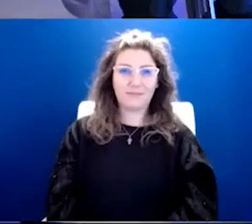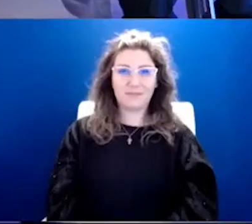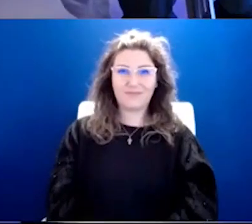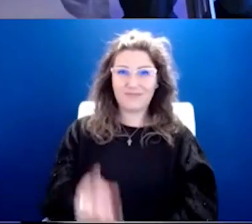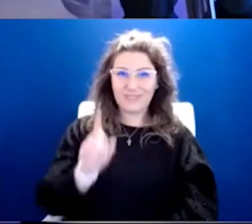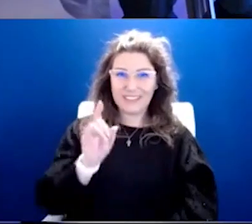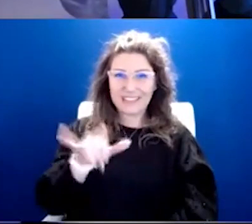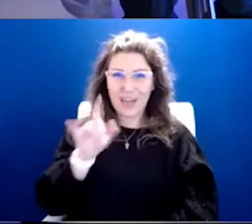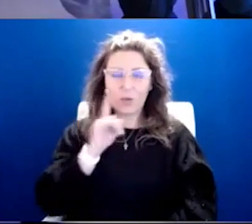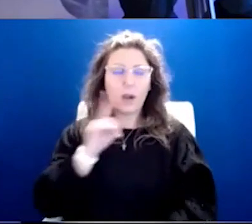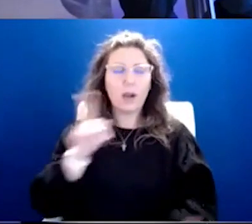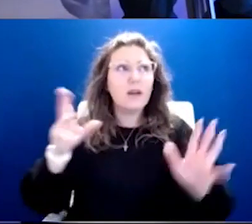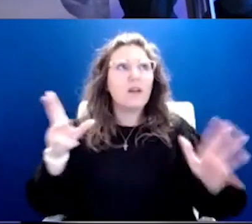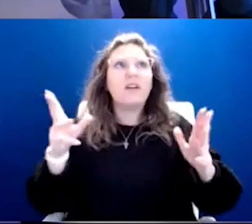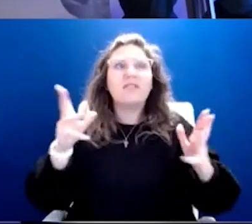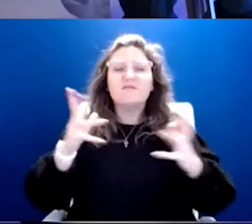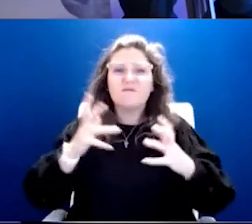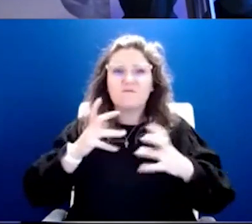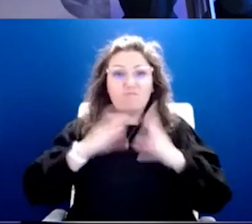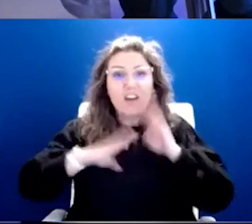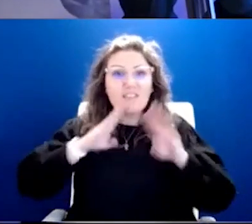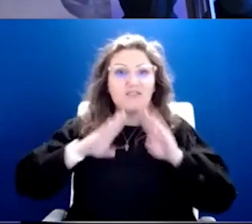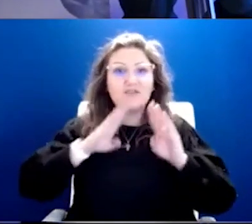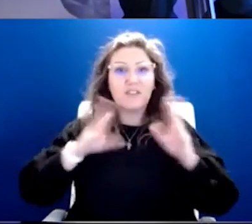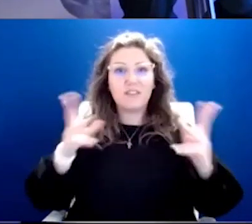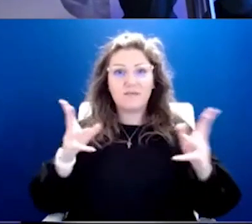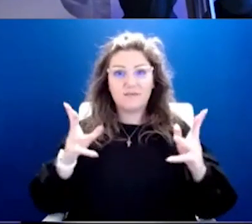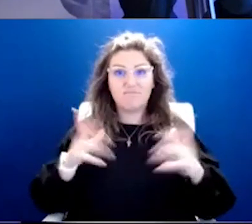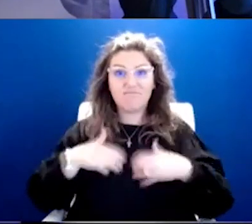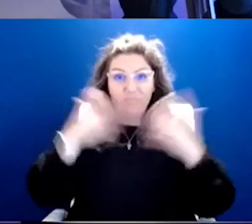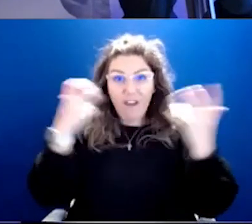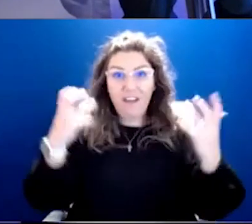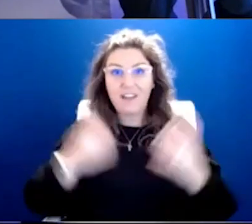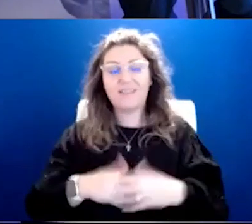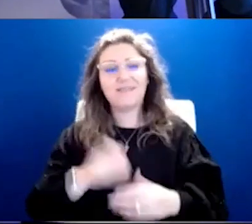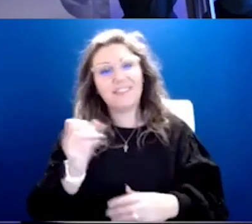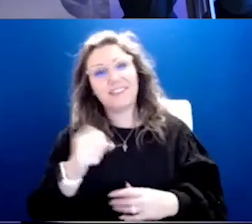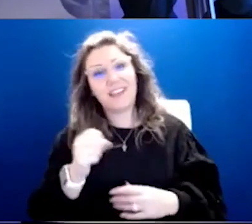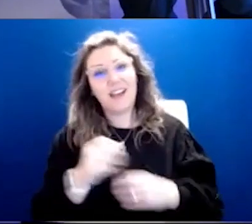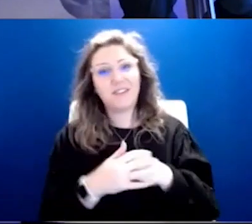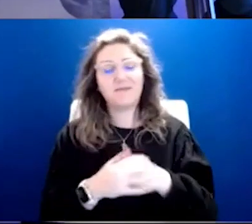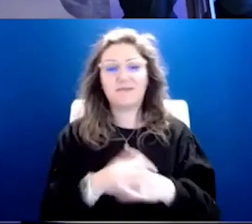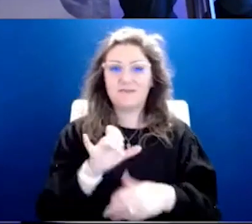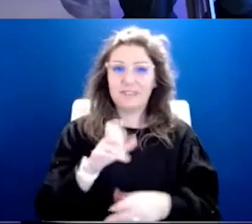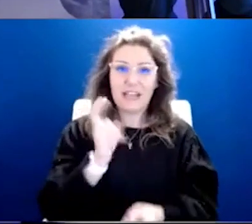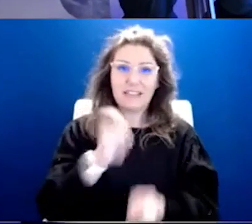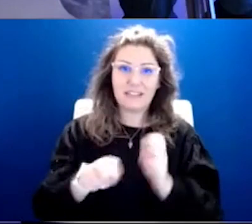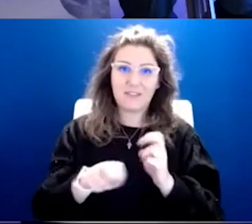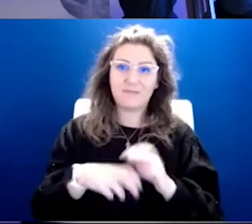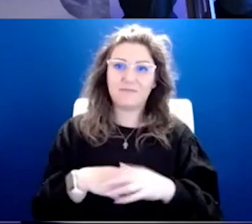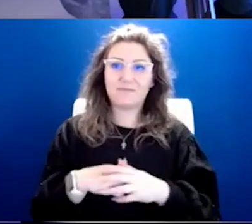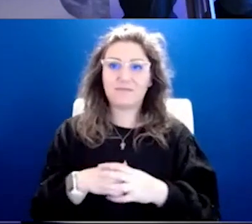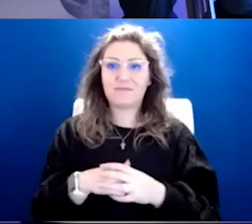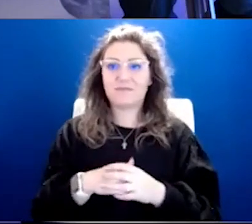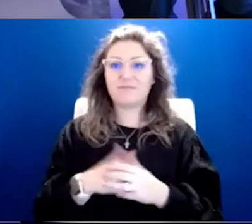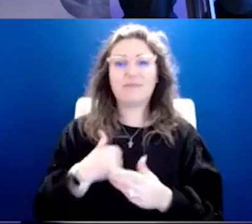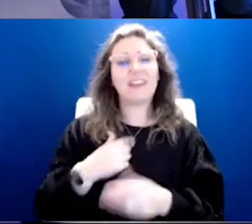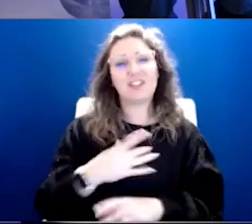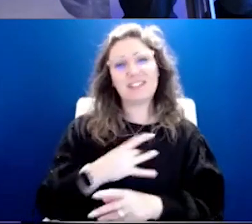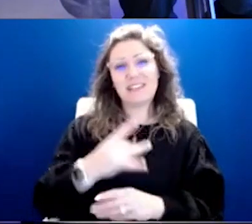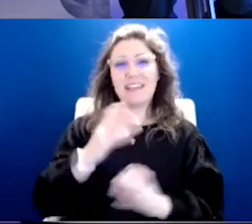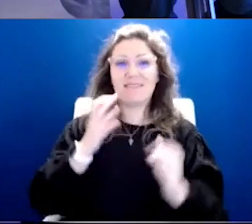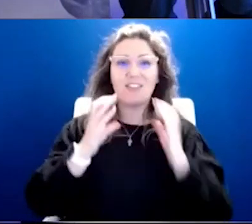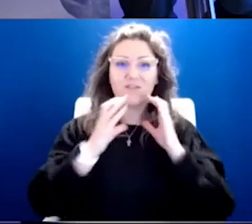Yeah, <It's> like, you can. I think that's right. That is tough. Okay. I just like this conversation because I don't